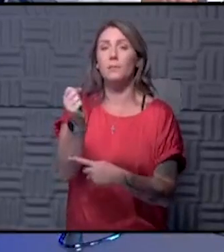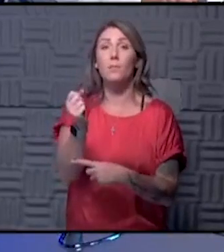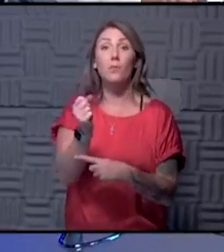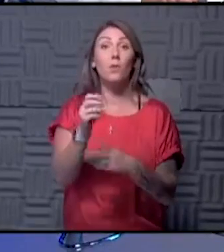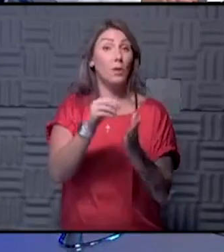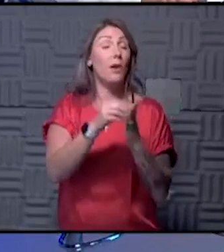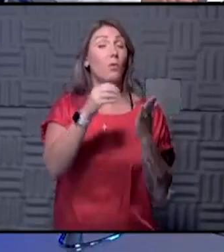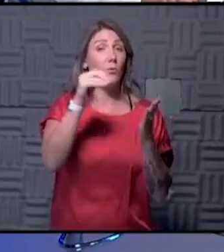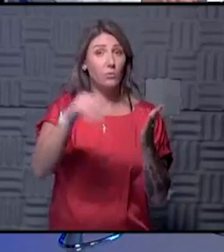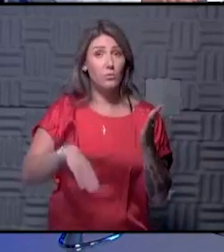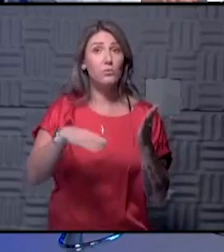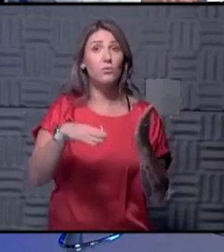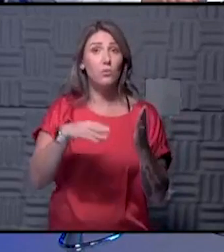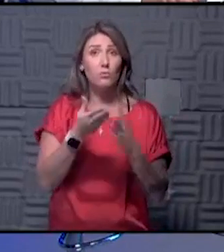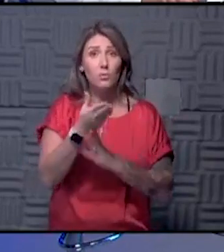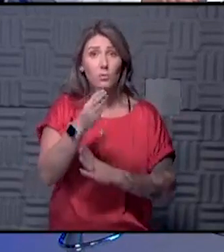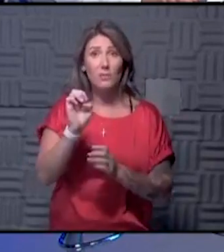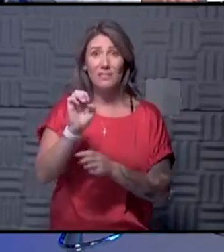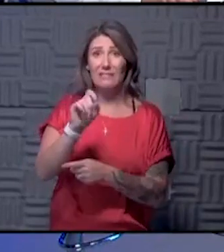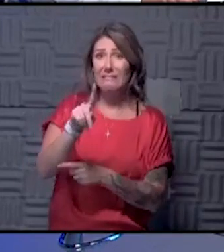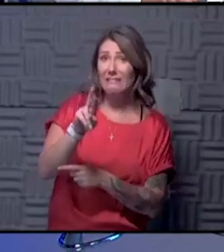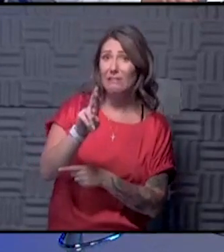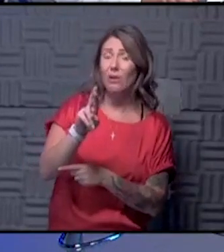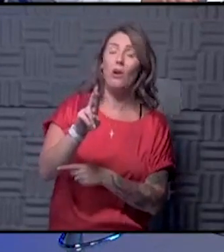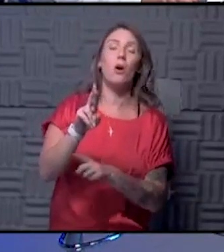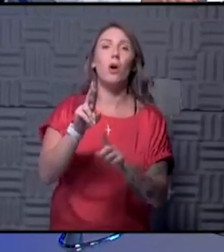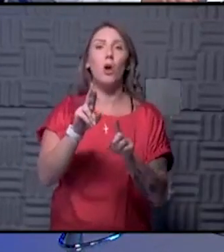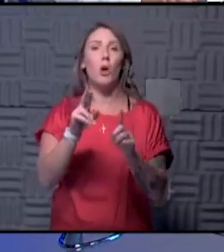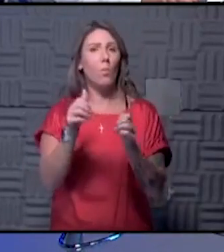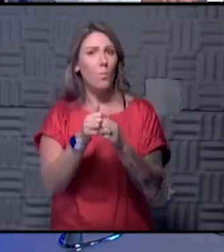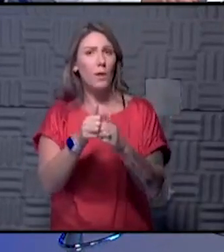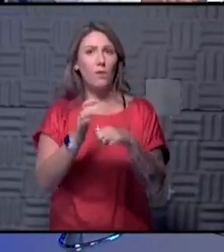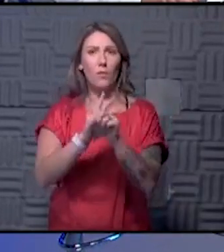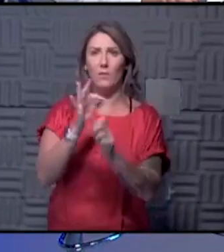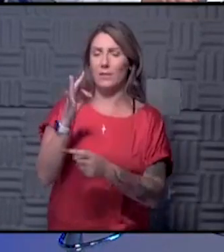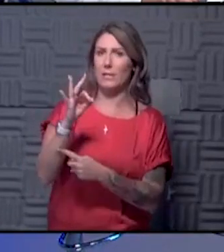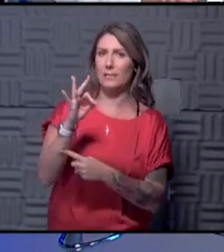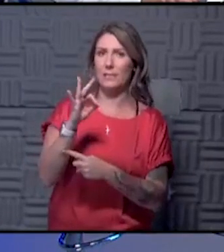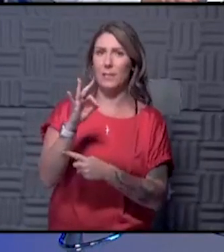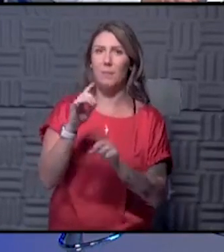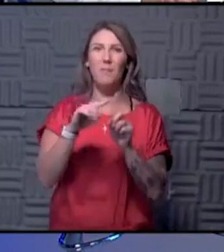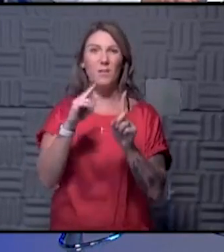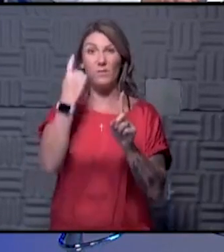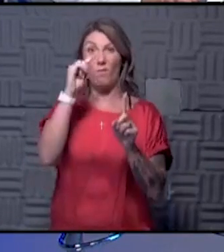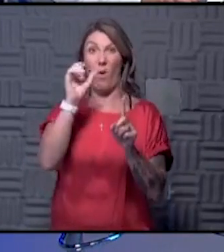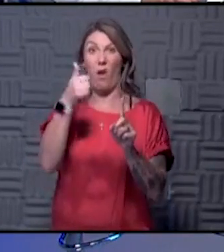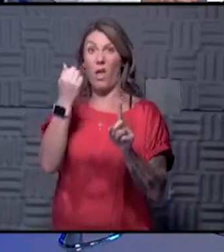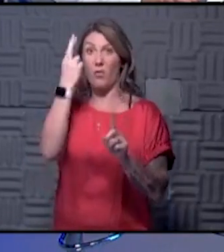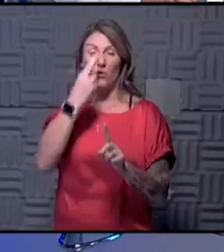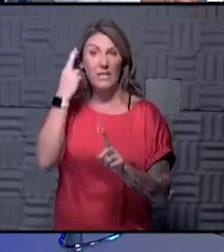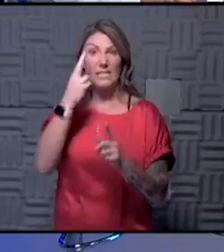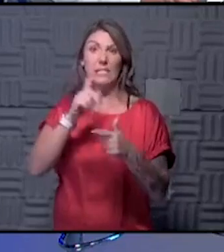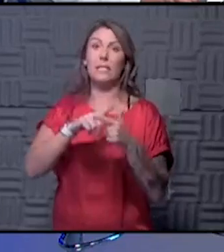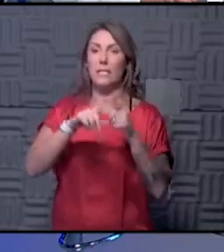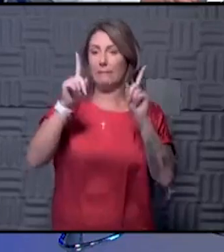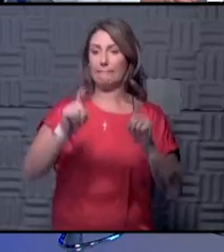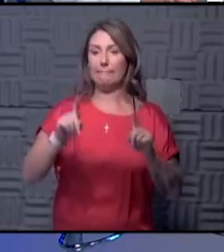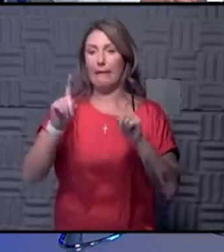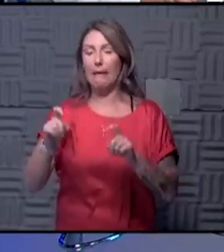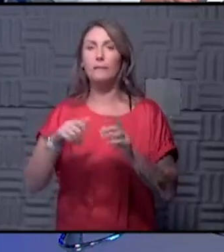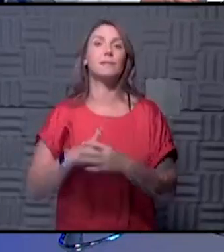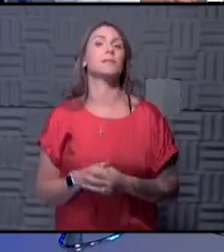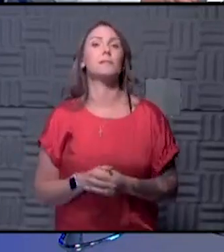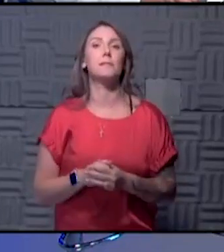the ER with COVID-19, but usually for other reasons, and they found COVID-19 as part of the testing. I think, Chris, you can probably help me verify that, or